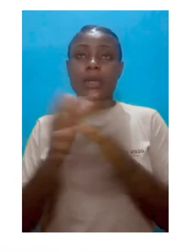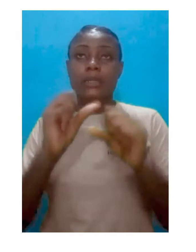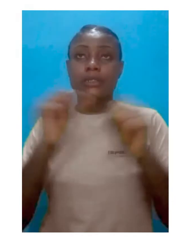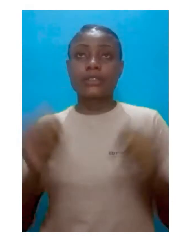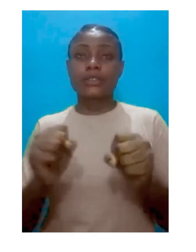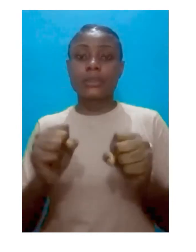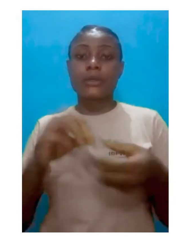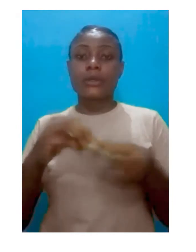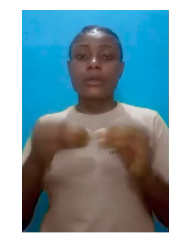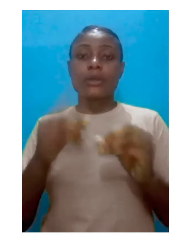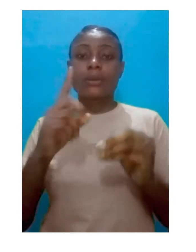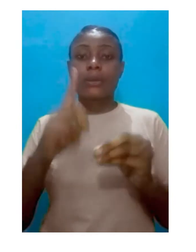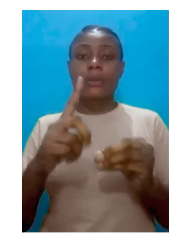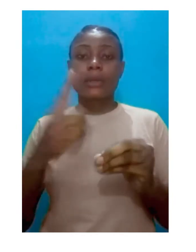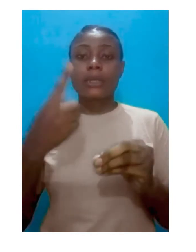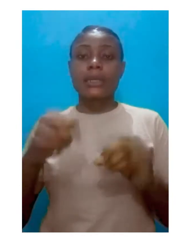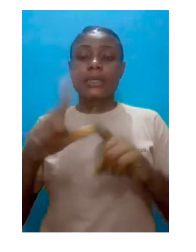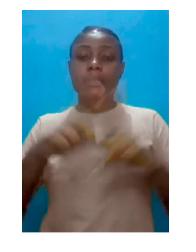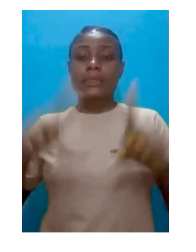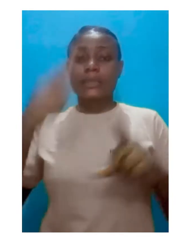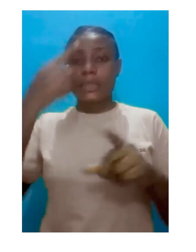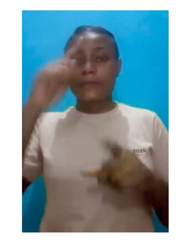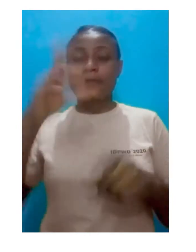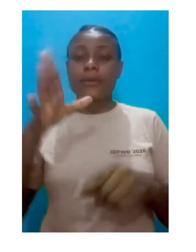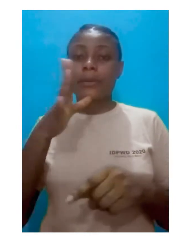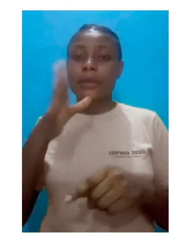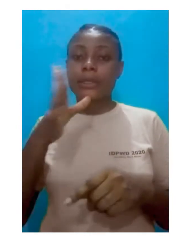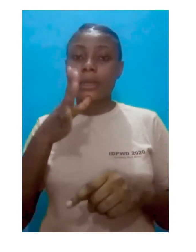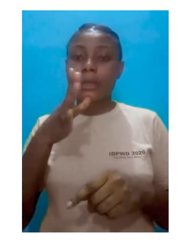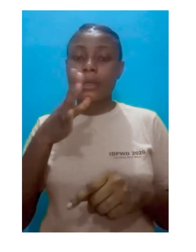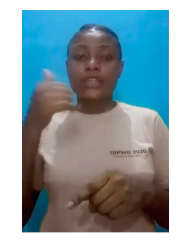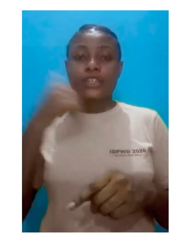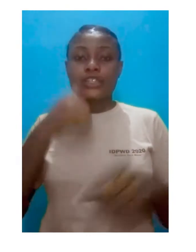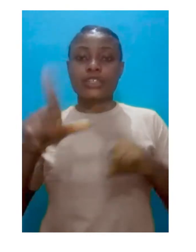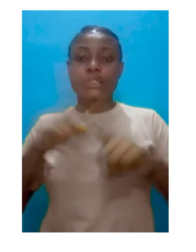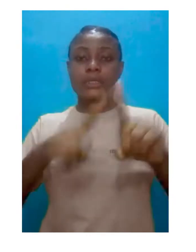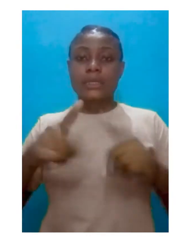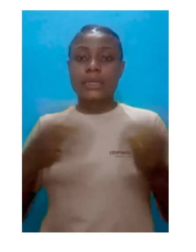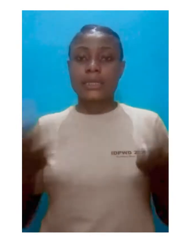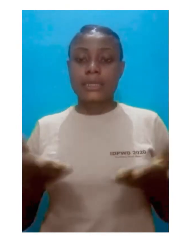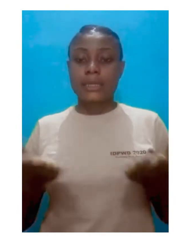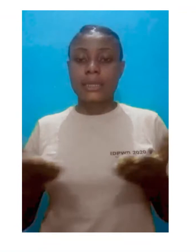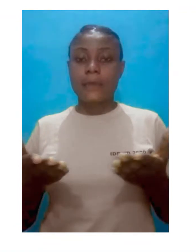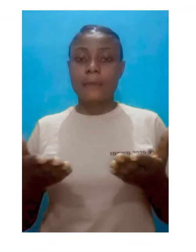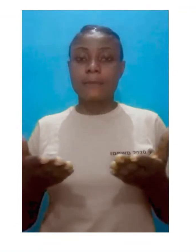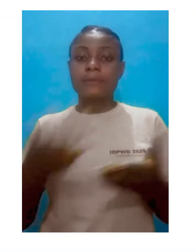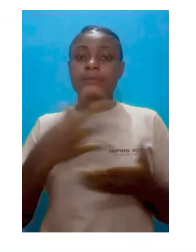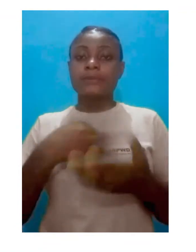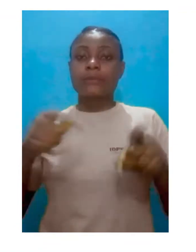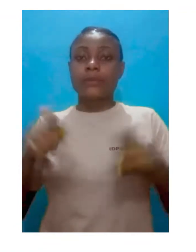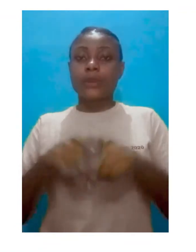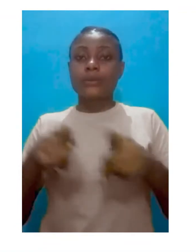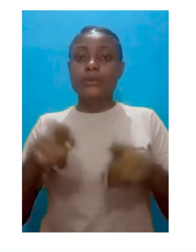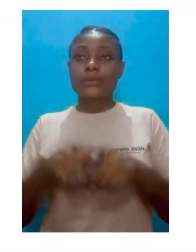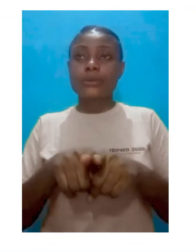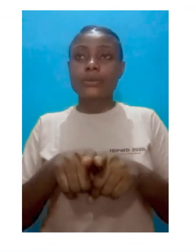handshakes from this segment. One, the sign for mother, she signed